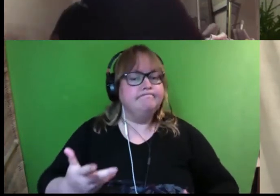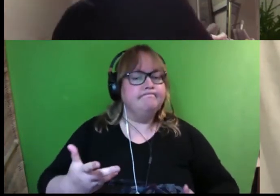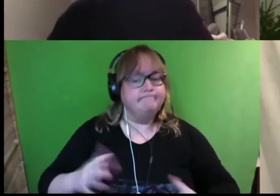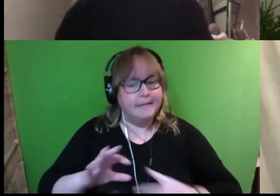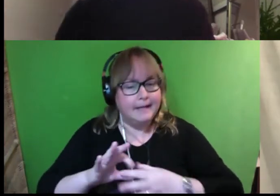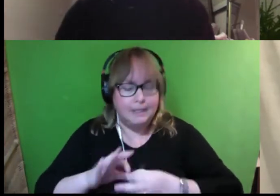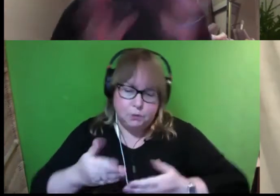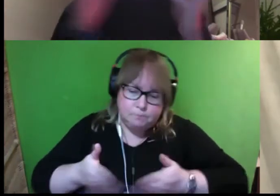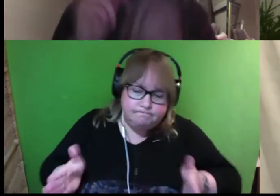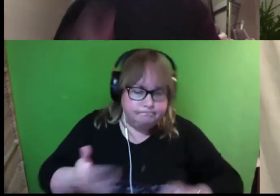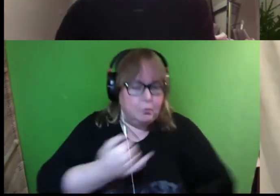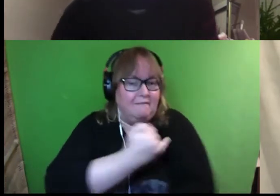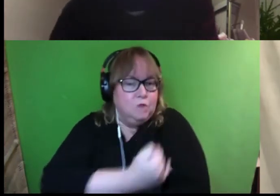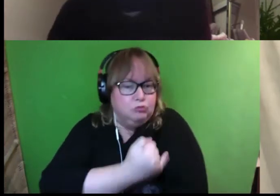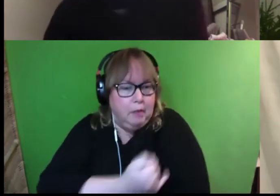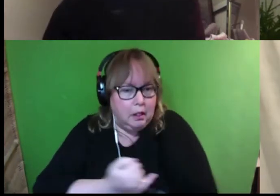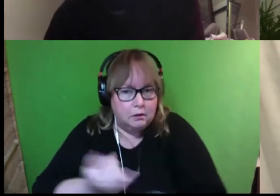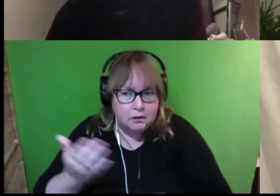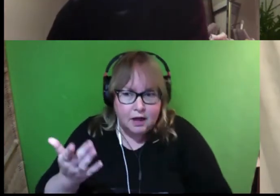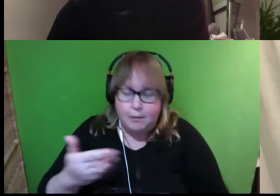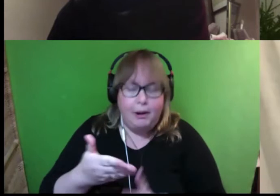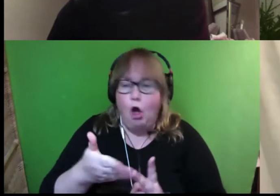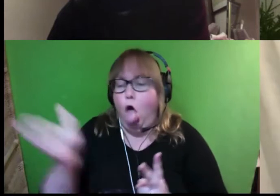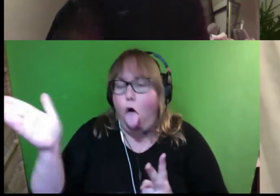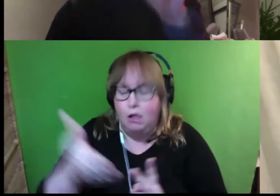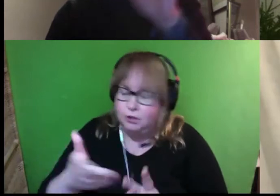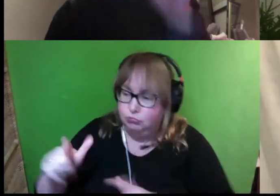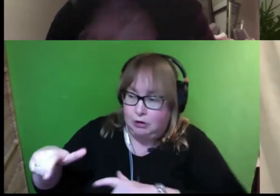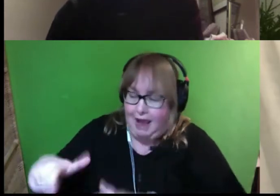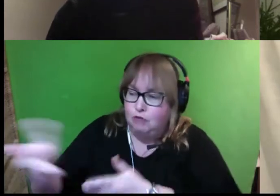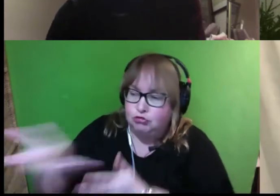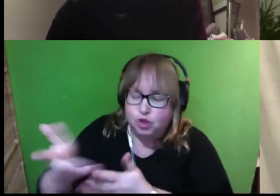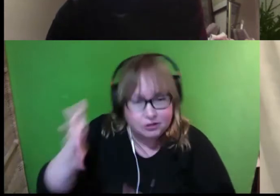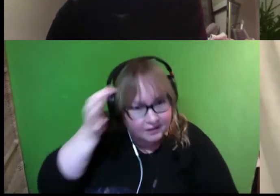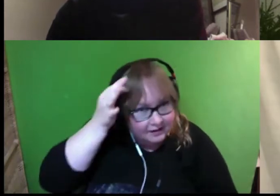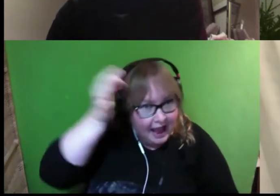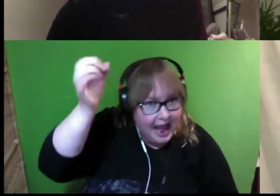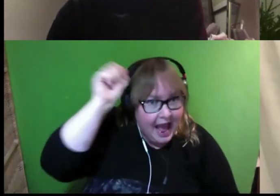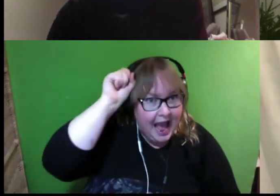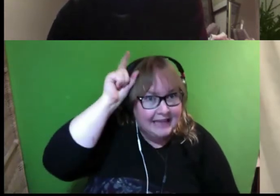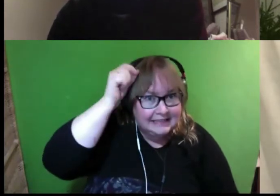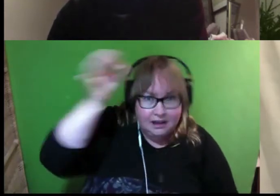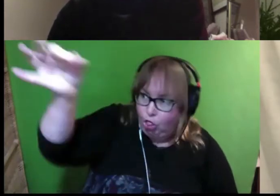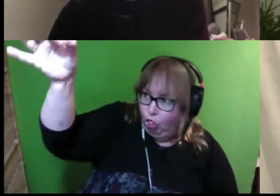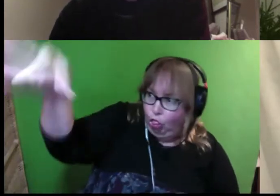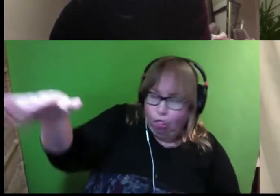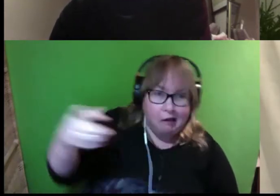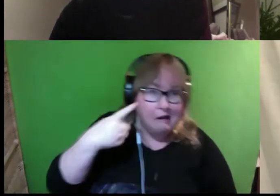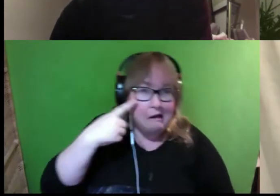an aside thing, but I'll let you finish your conversation. I just wanted to put it out there because it was in my head. Thanks.